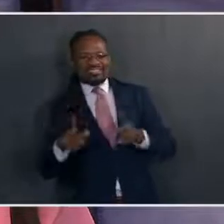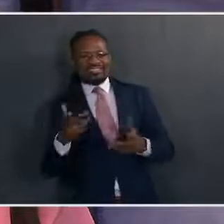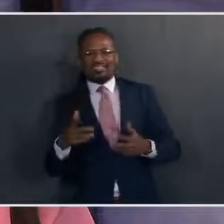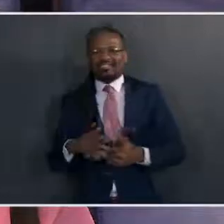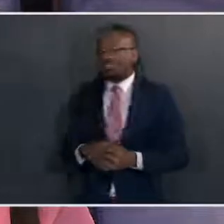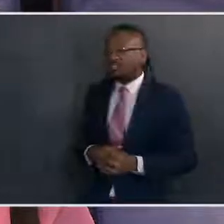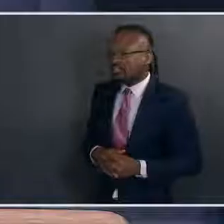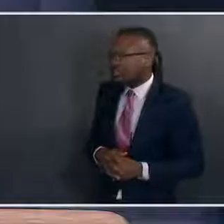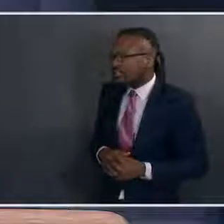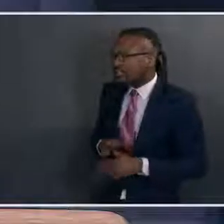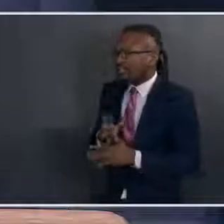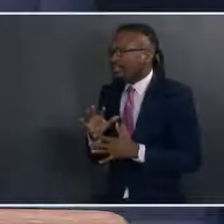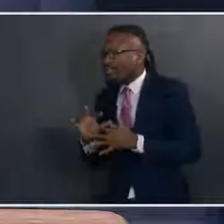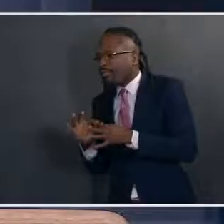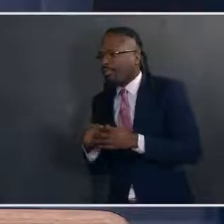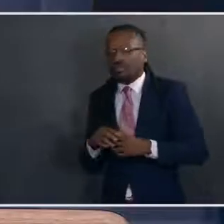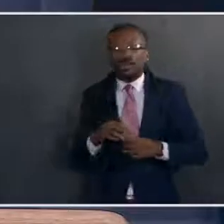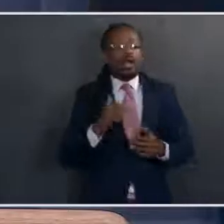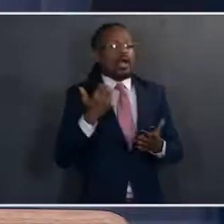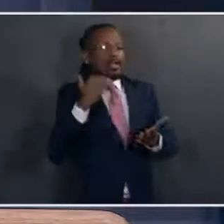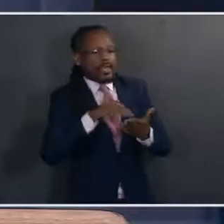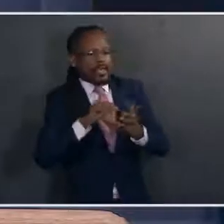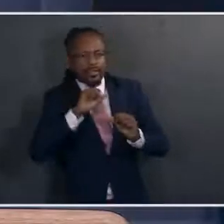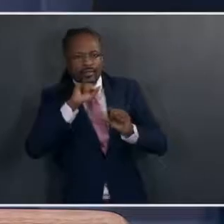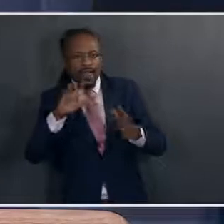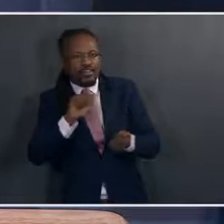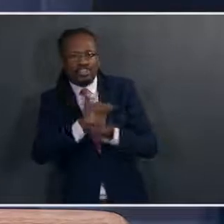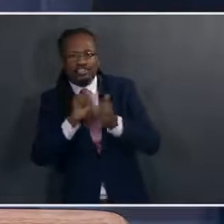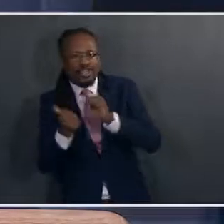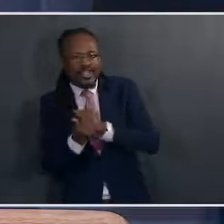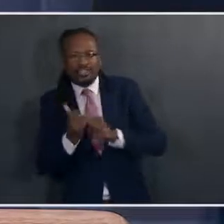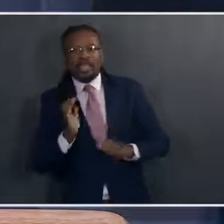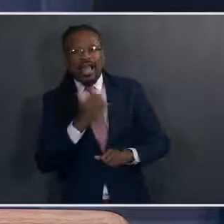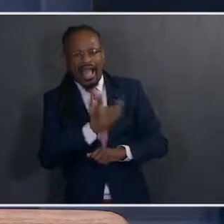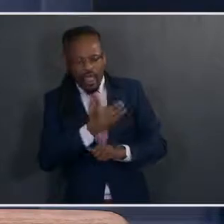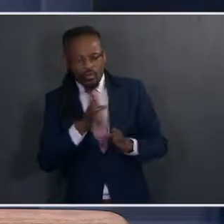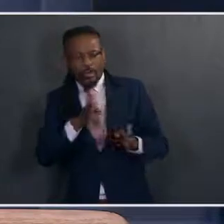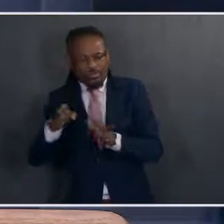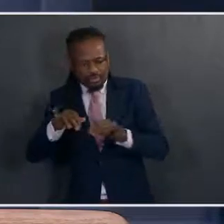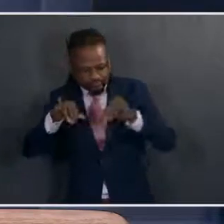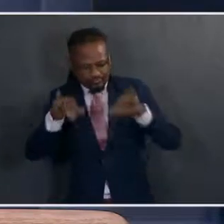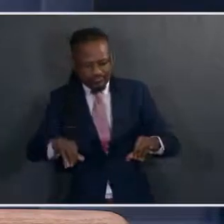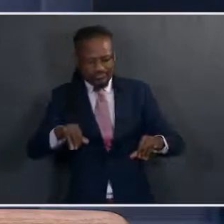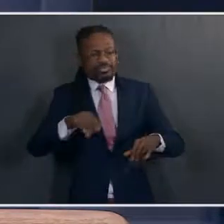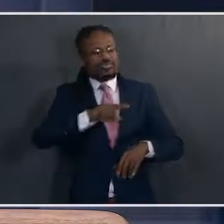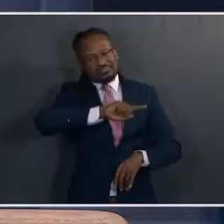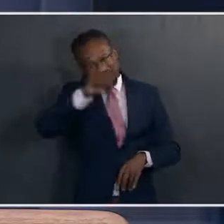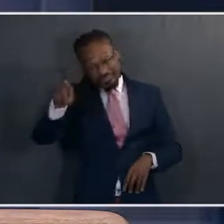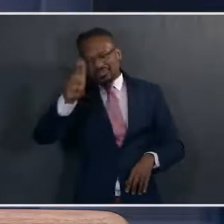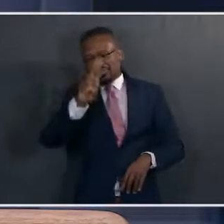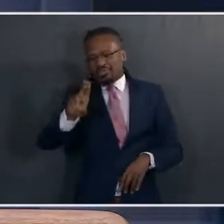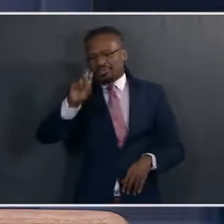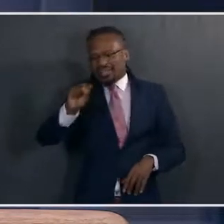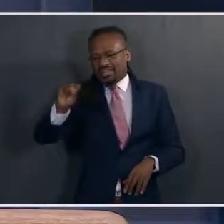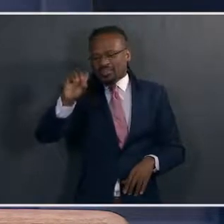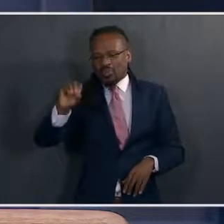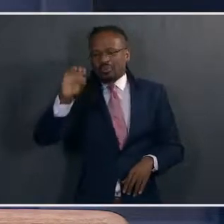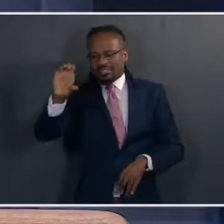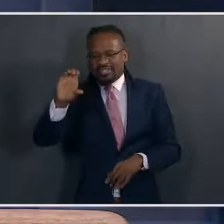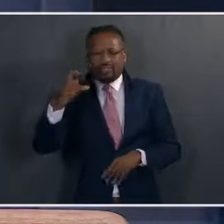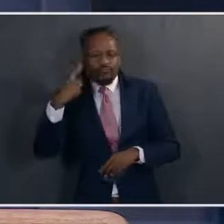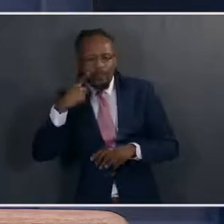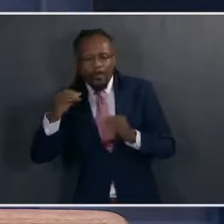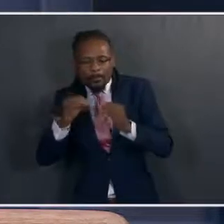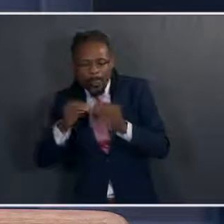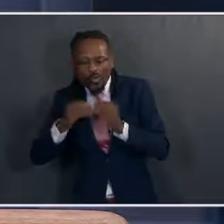this year? Again, nothing has changed about our plans. I would send you to the USOC to discuss anything further on plans for